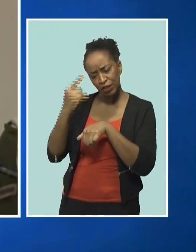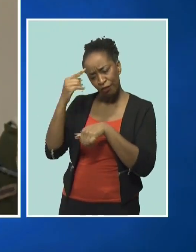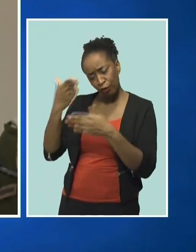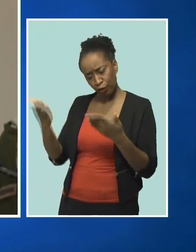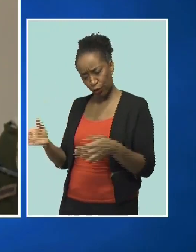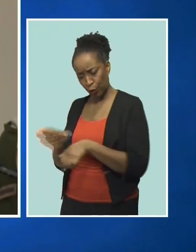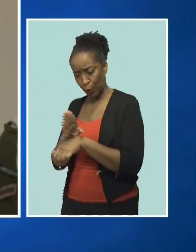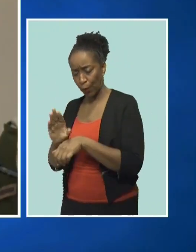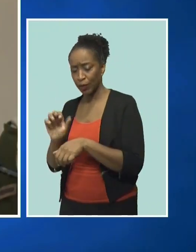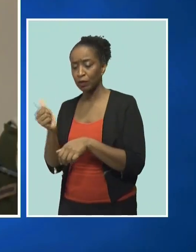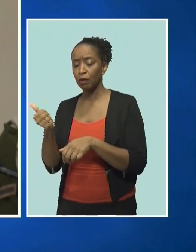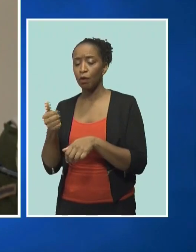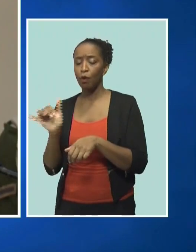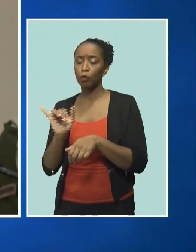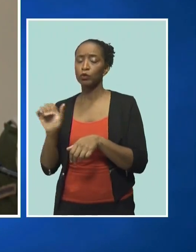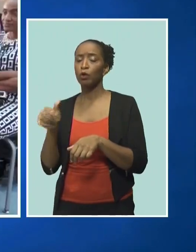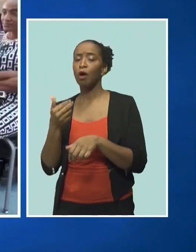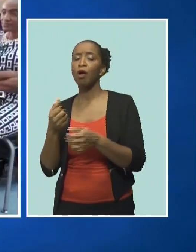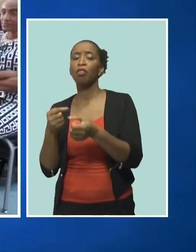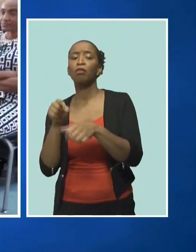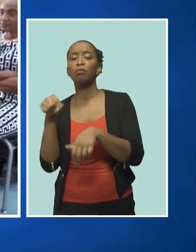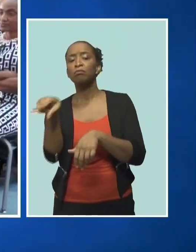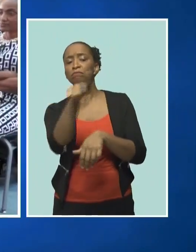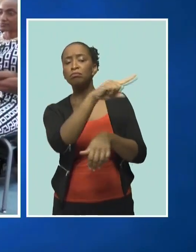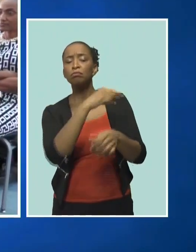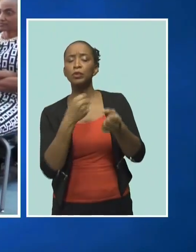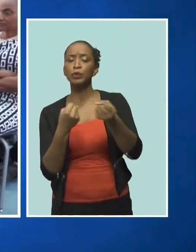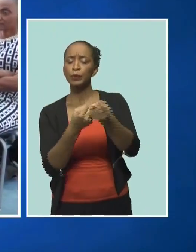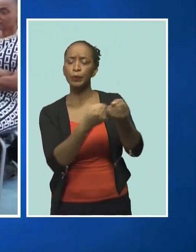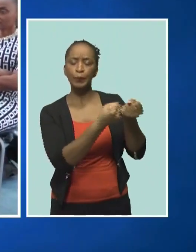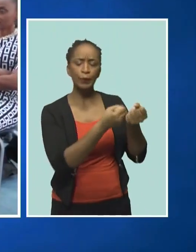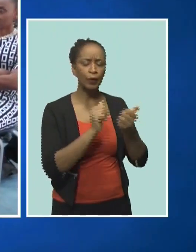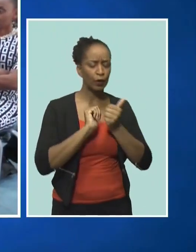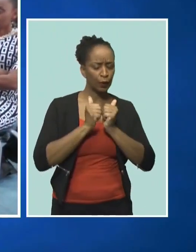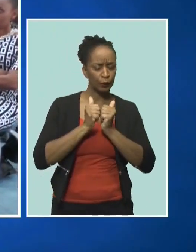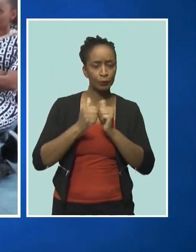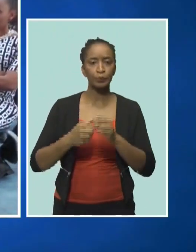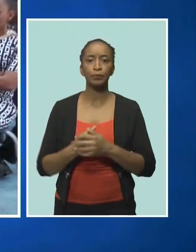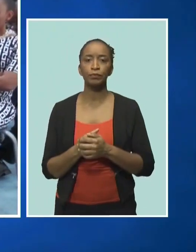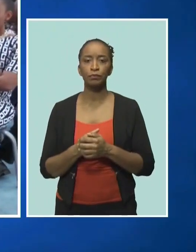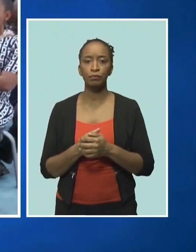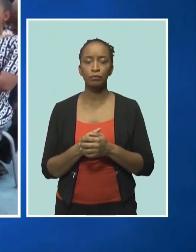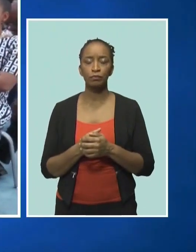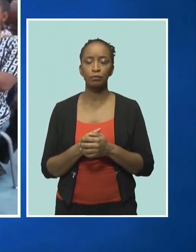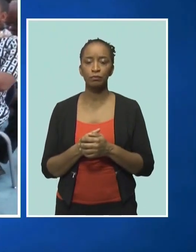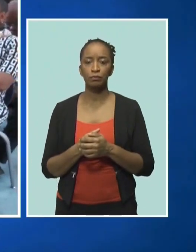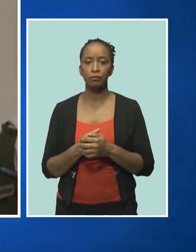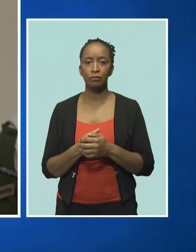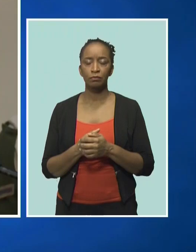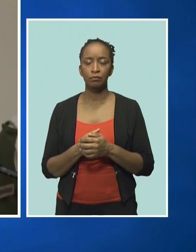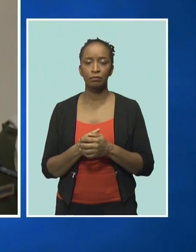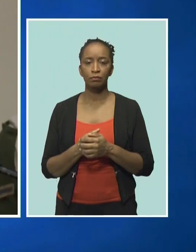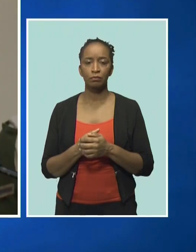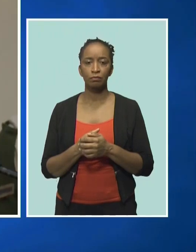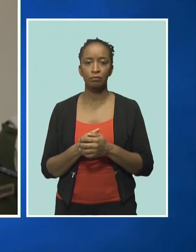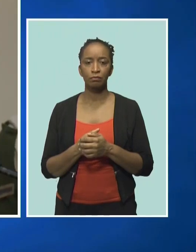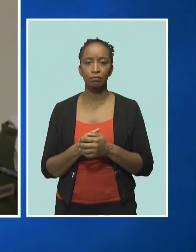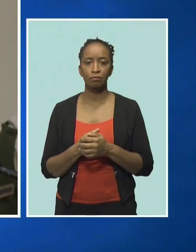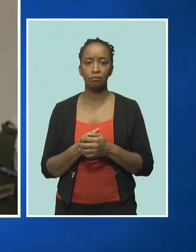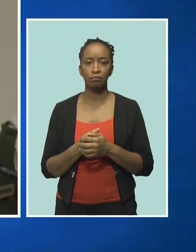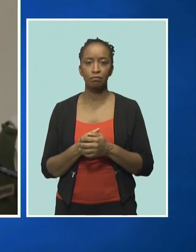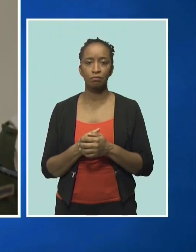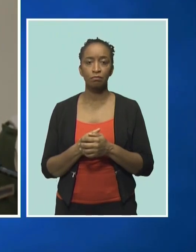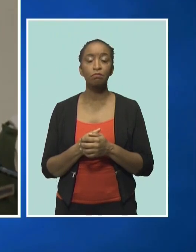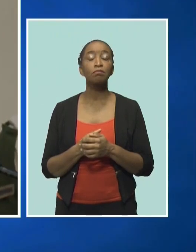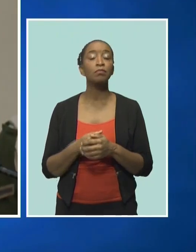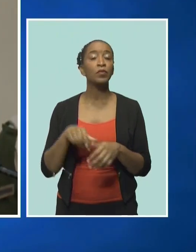of Management, Daisy King, says Foundation boasts of having some of society's greatest contributors, adding there's room for more